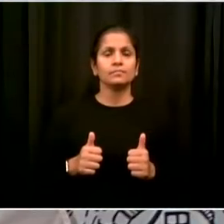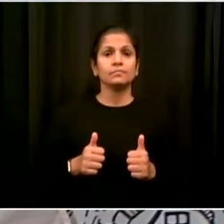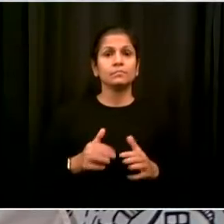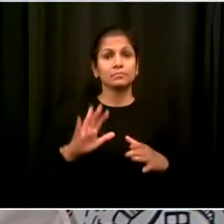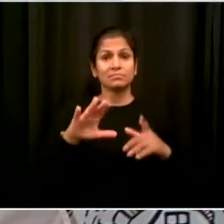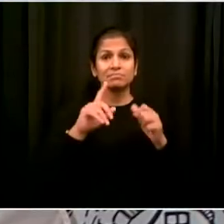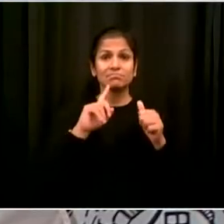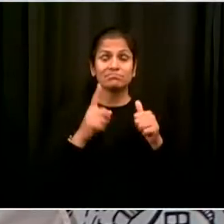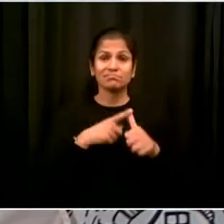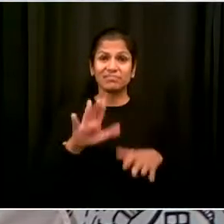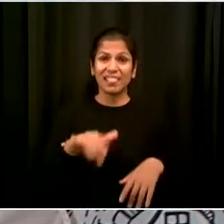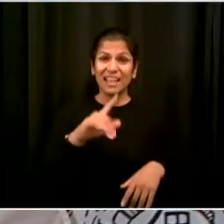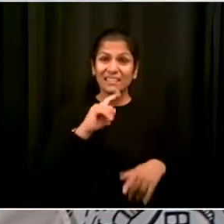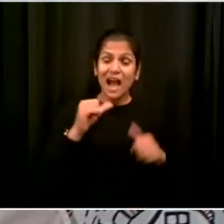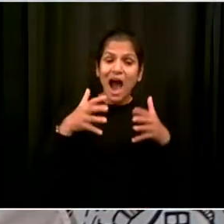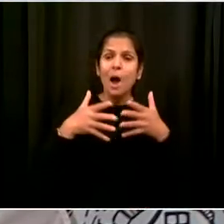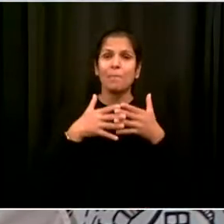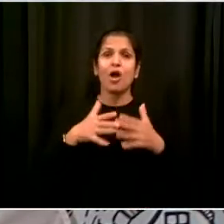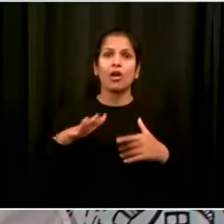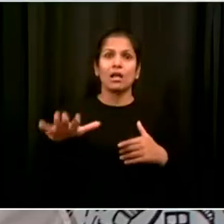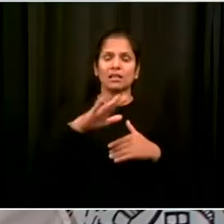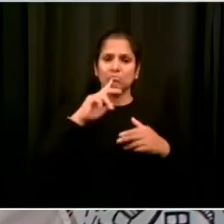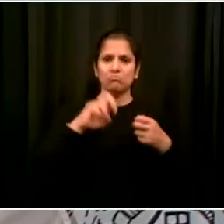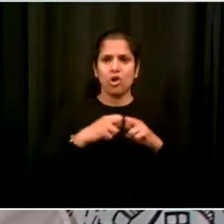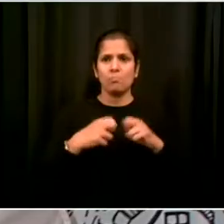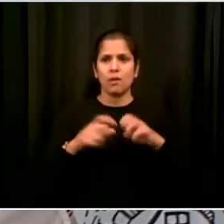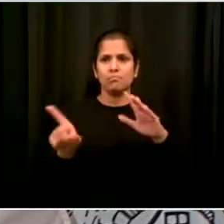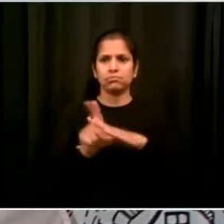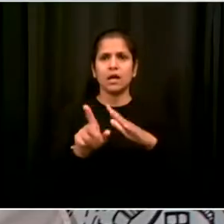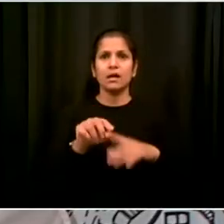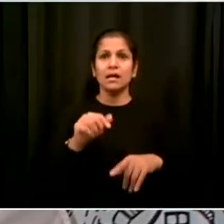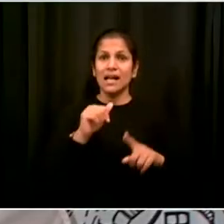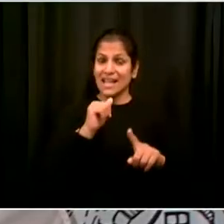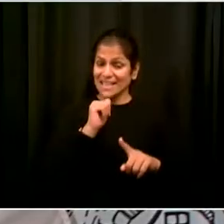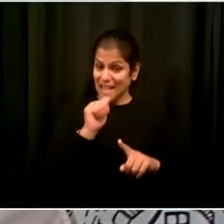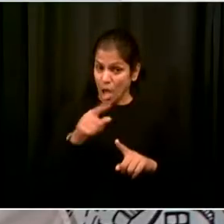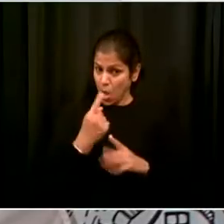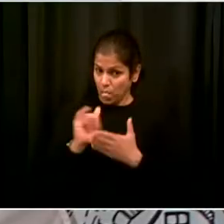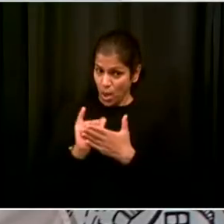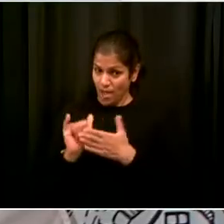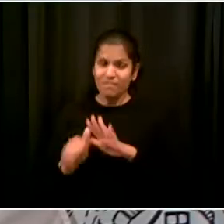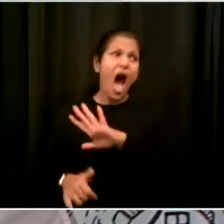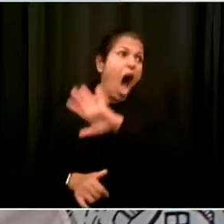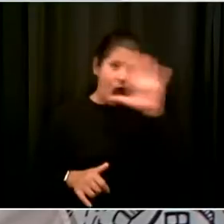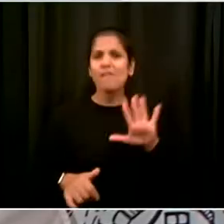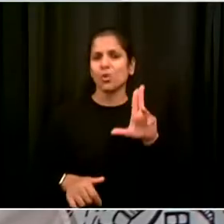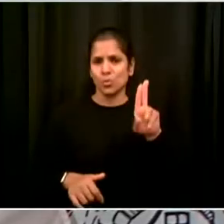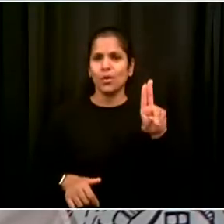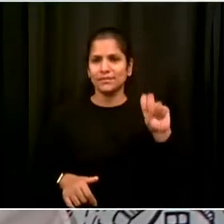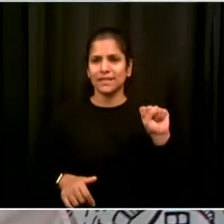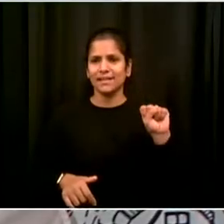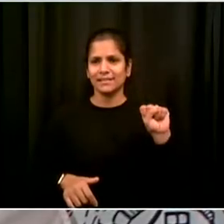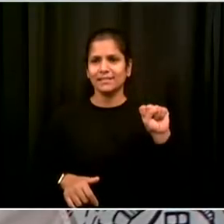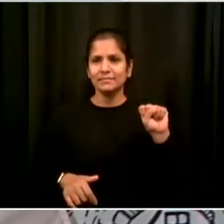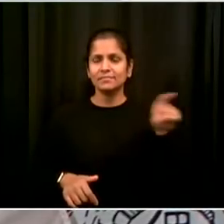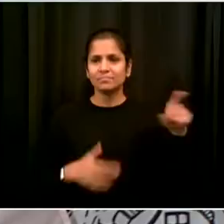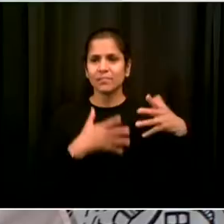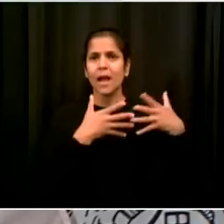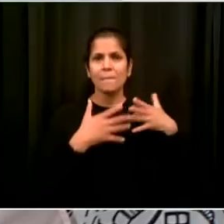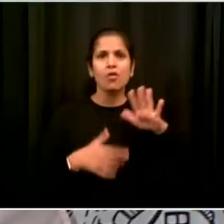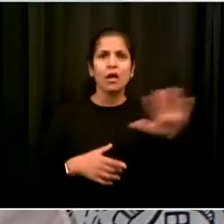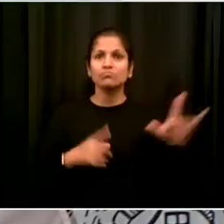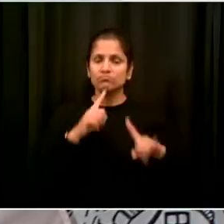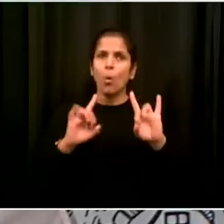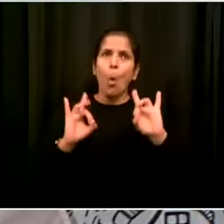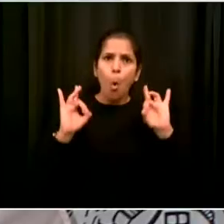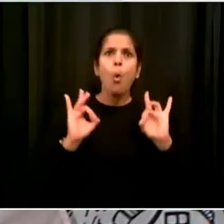now. Obviously, there's a huge uptick all over the country. This is now clearly a second wave in New York City that has